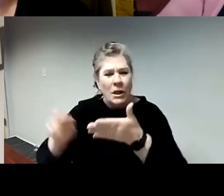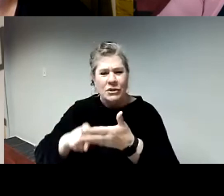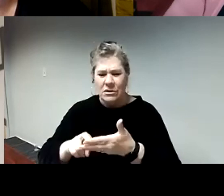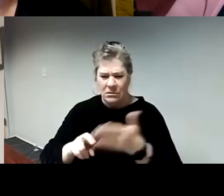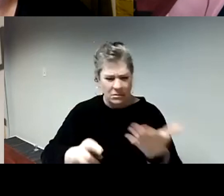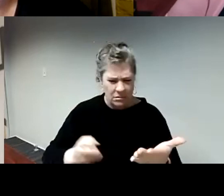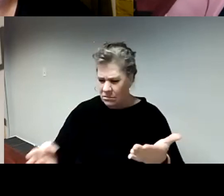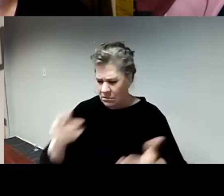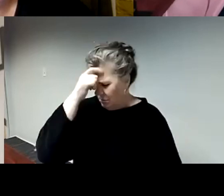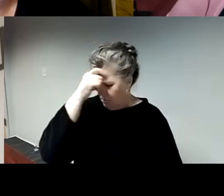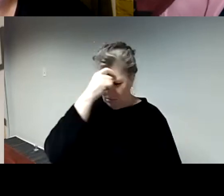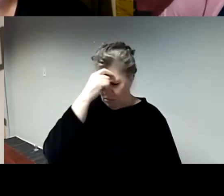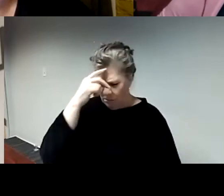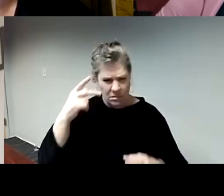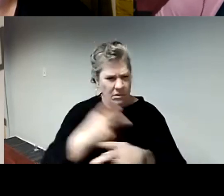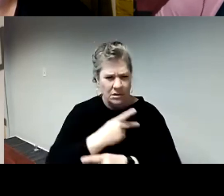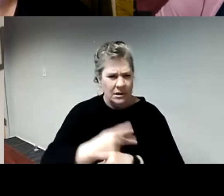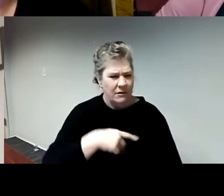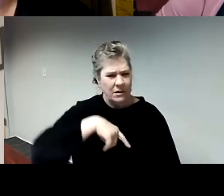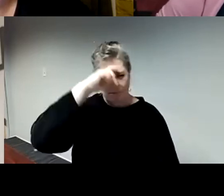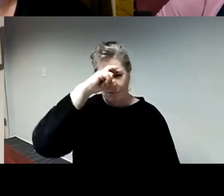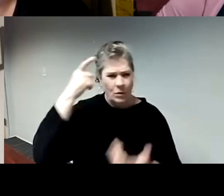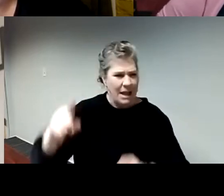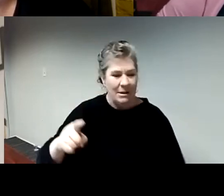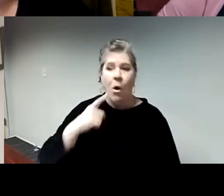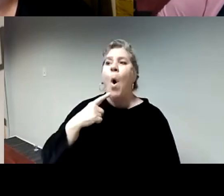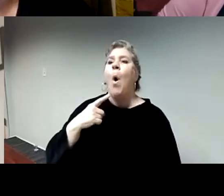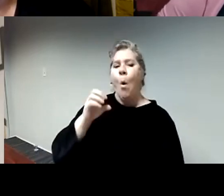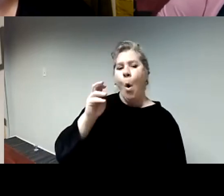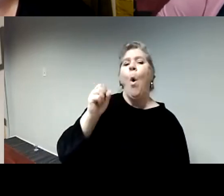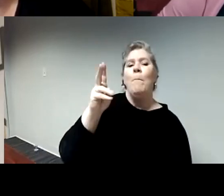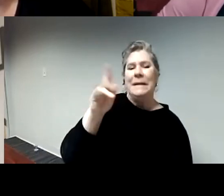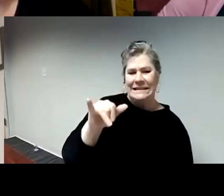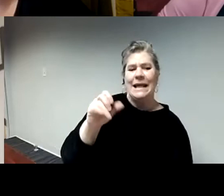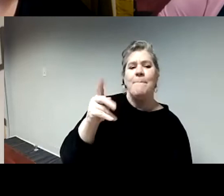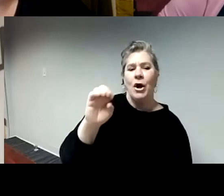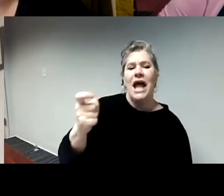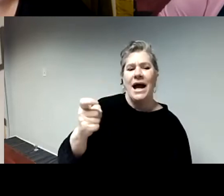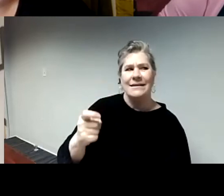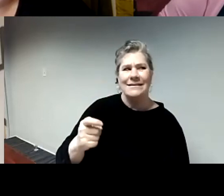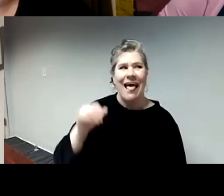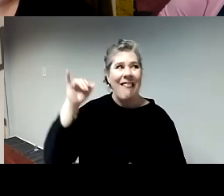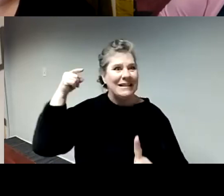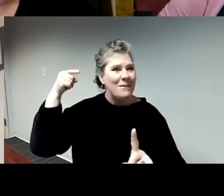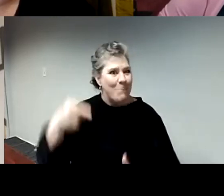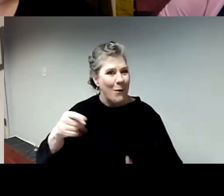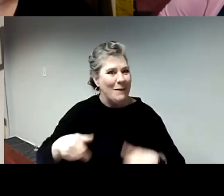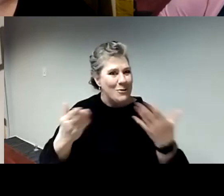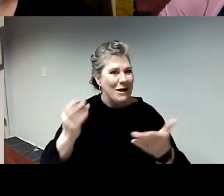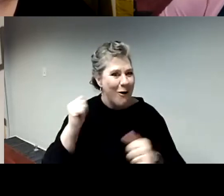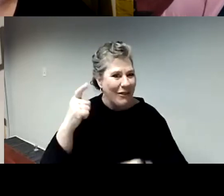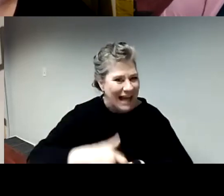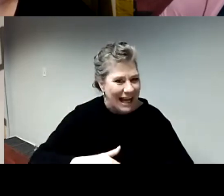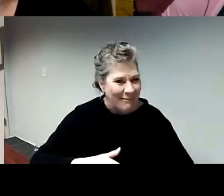and over again, and they're so puzzled by it that they call it the obesity paradox, which just underlines the assumption that they're making all of the